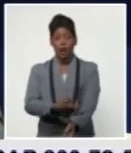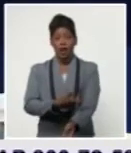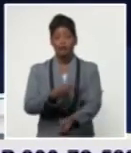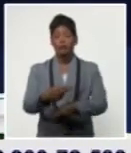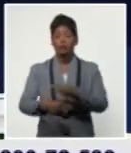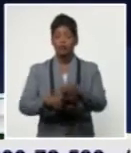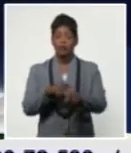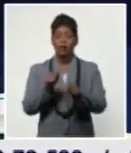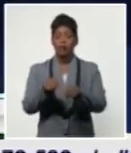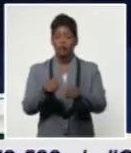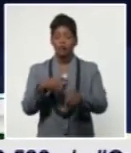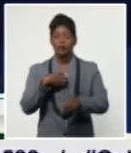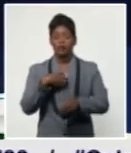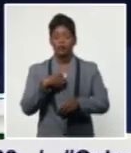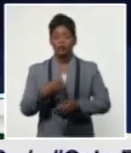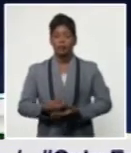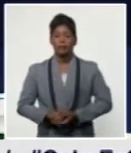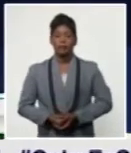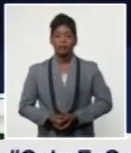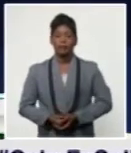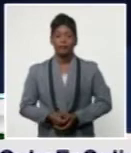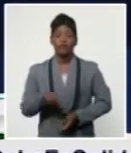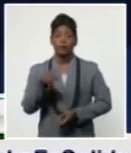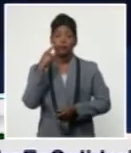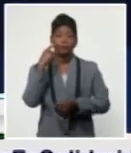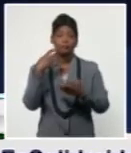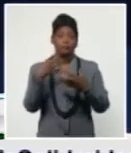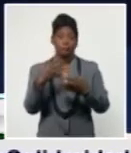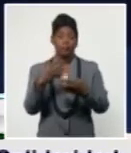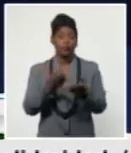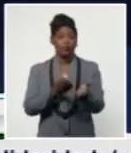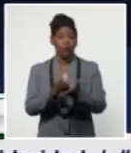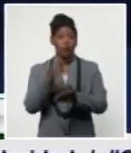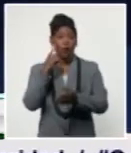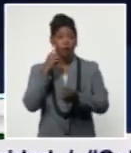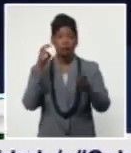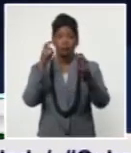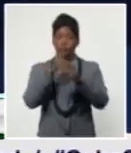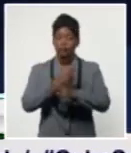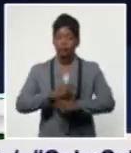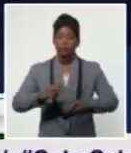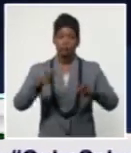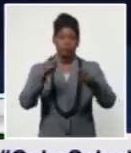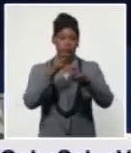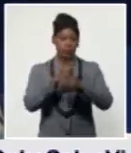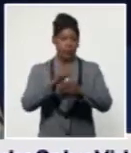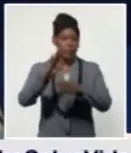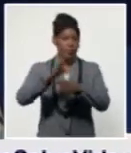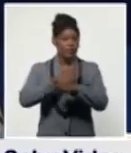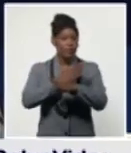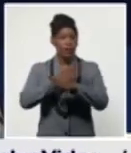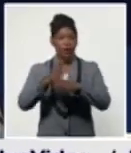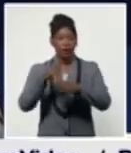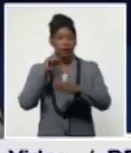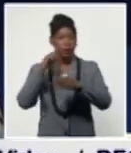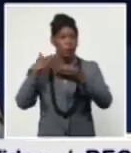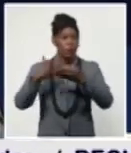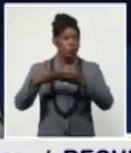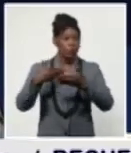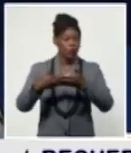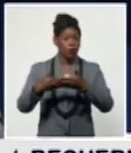68.8% who have been asymptomatic at the moment of the test. And here you have to notice the importance